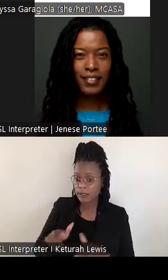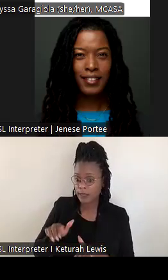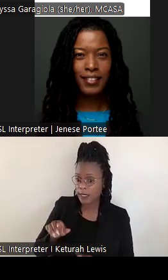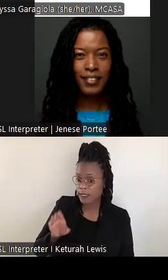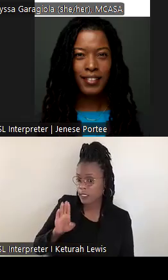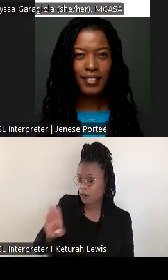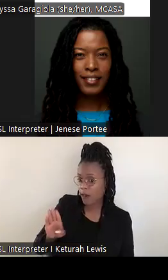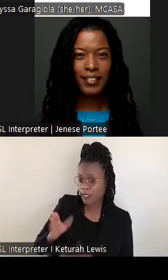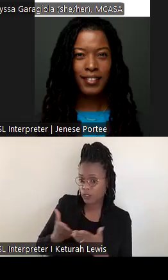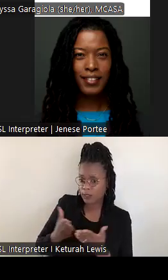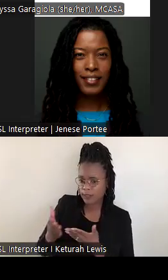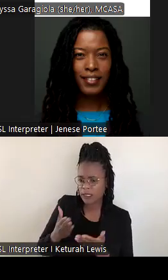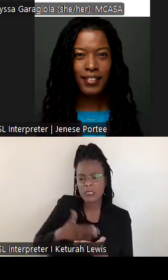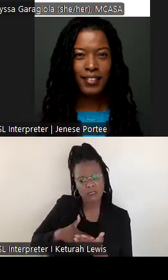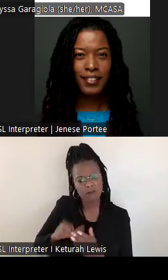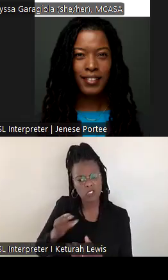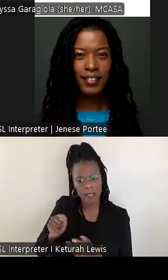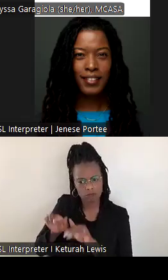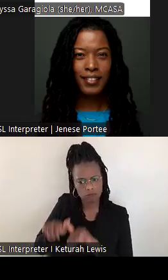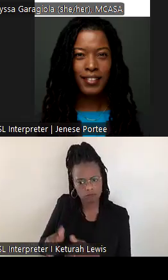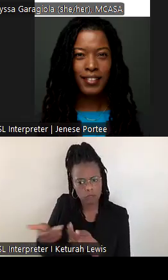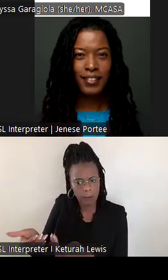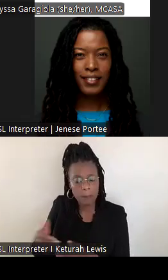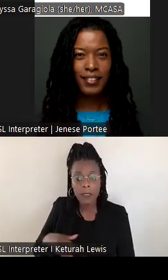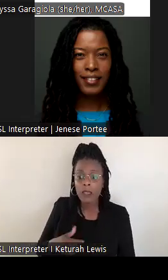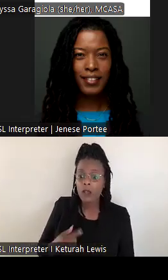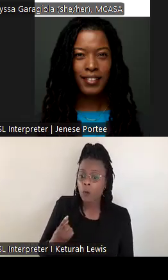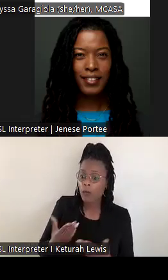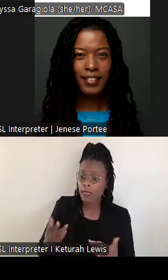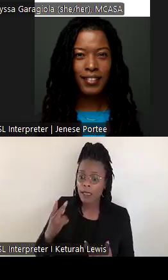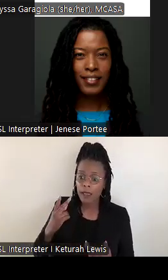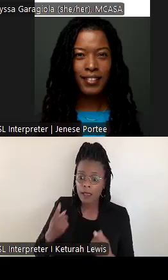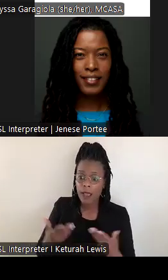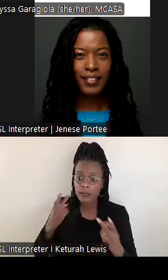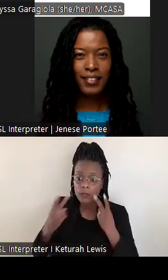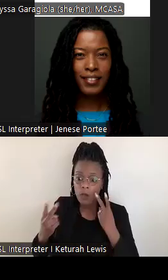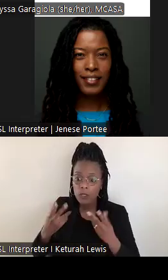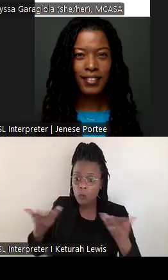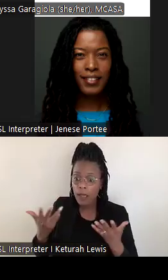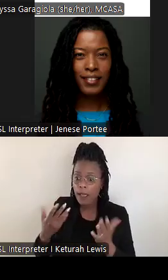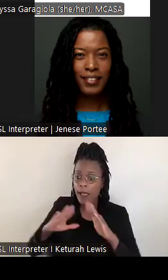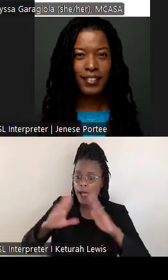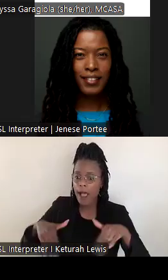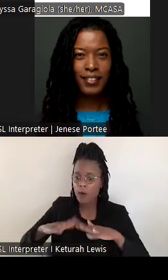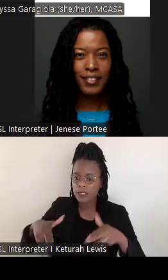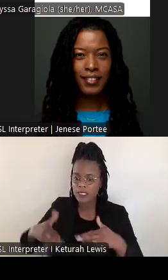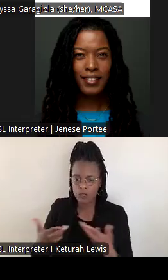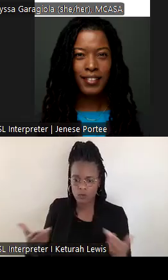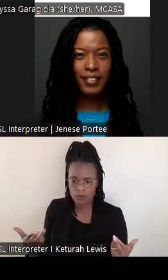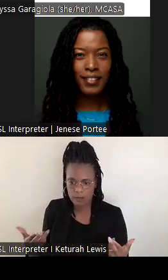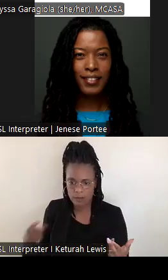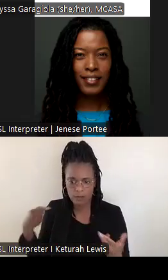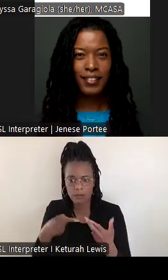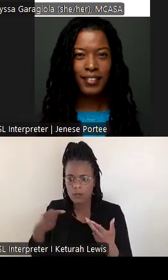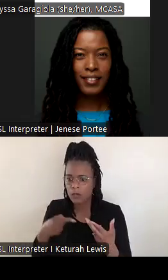what you feel comfortable sharing. One of the things I saw are housing resources. Housing resources were